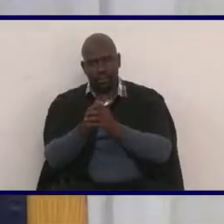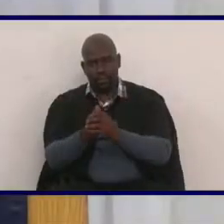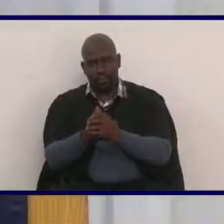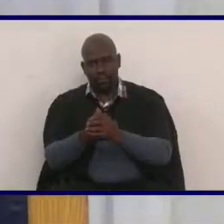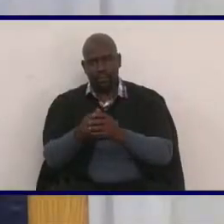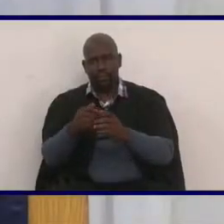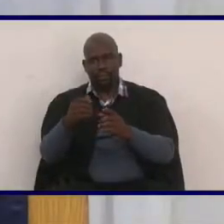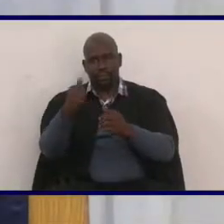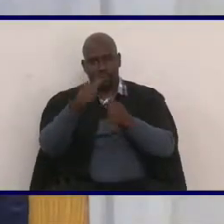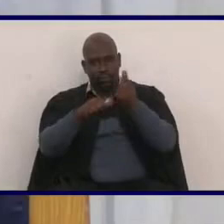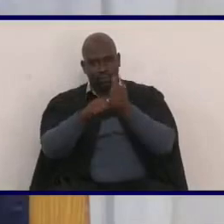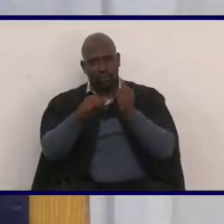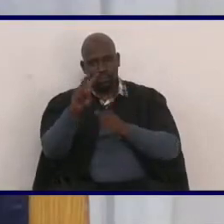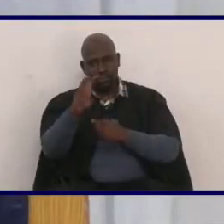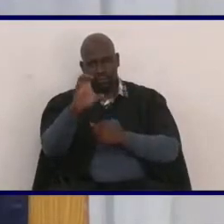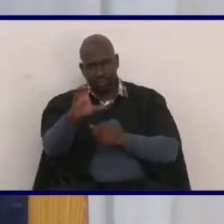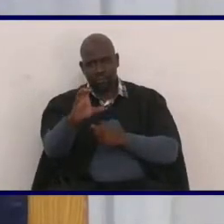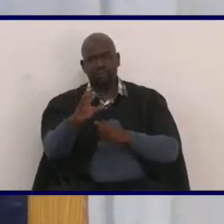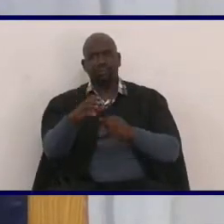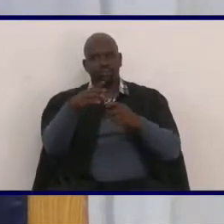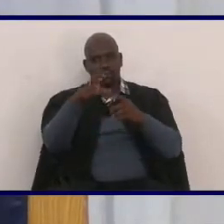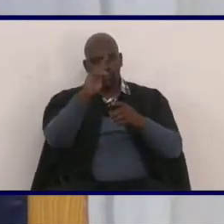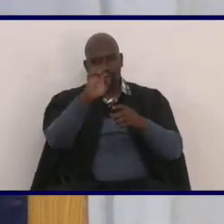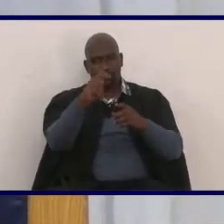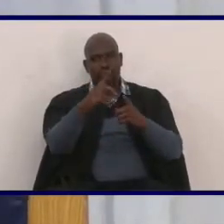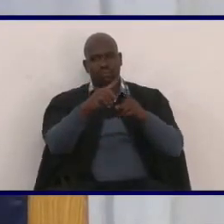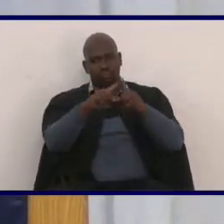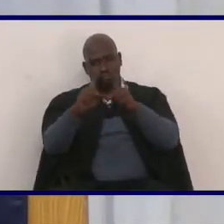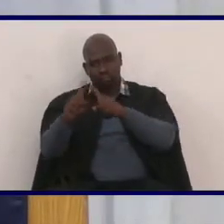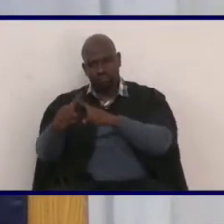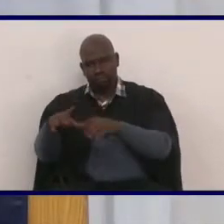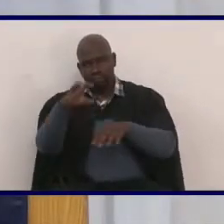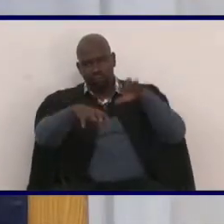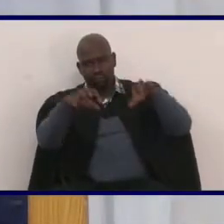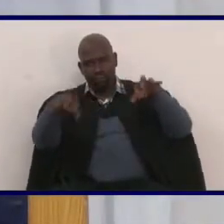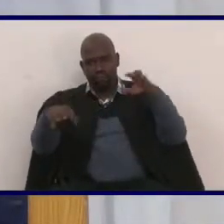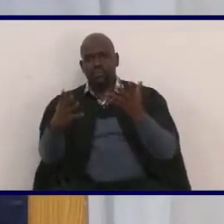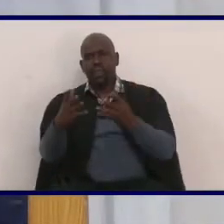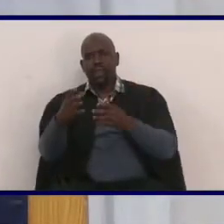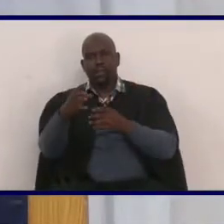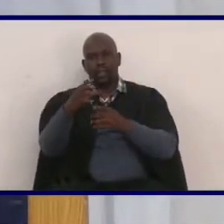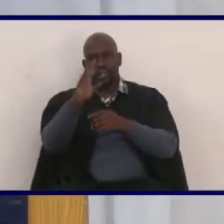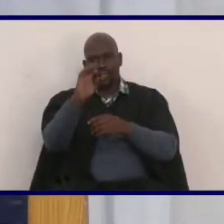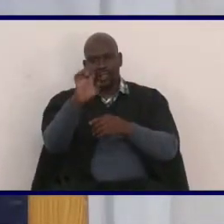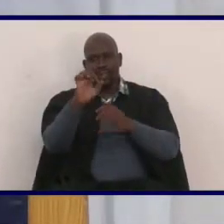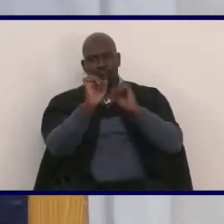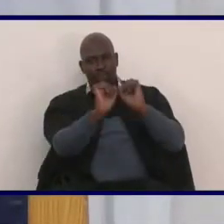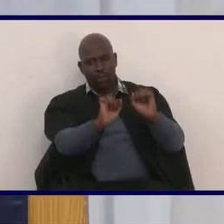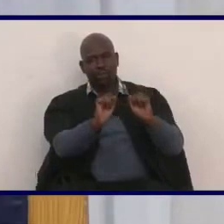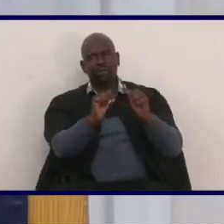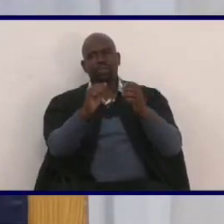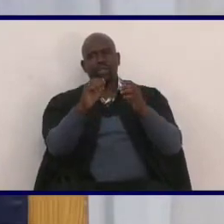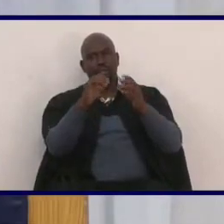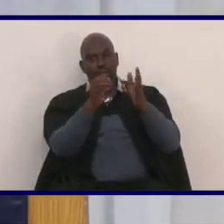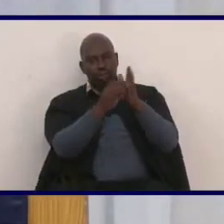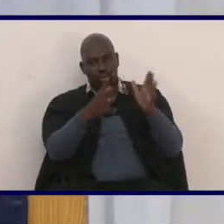Deputy Vice-Chancellors, Executive Deans of Faculties, Dean of Students and University Office